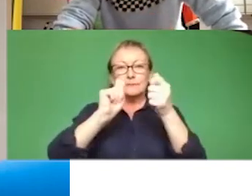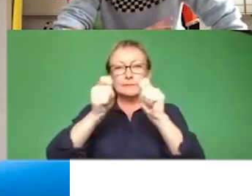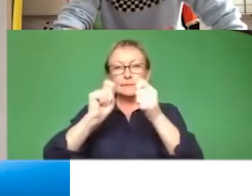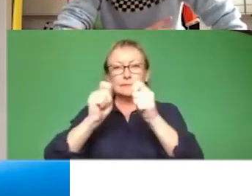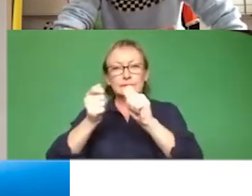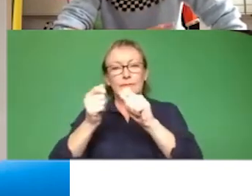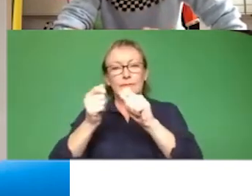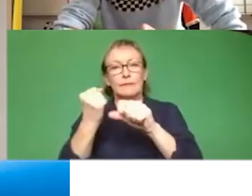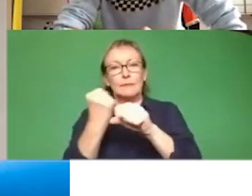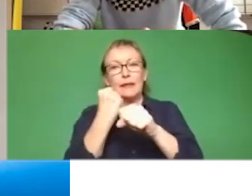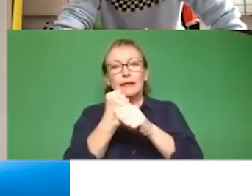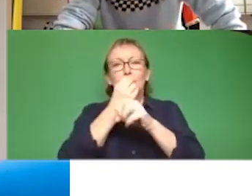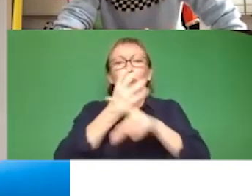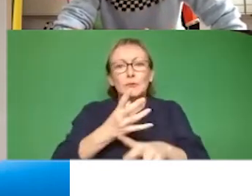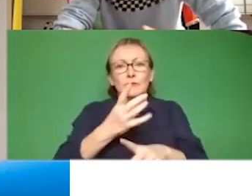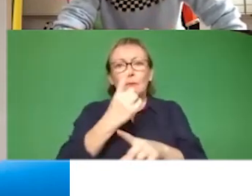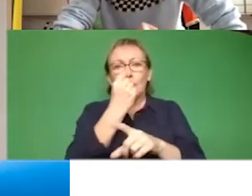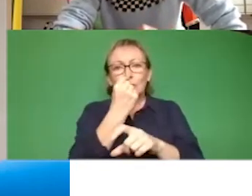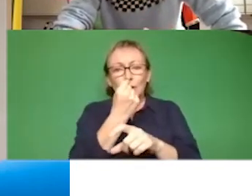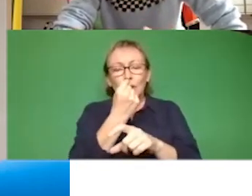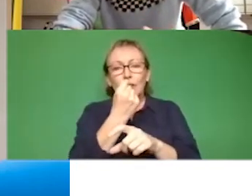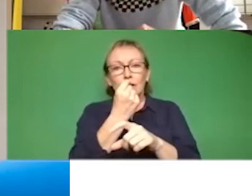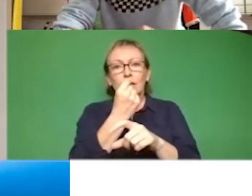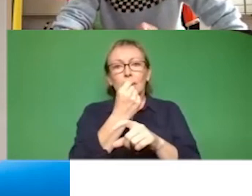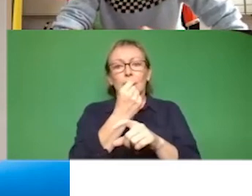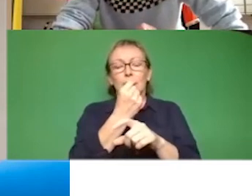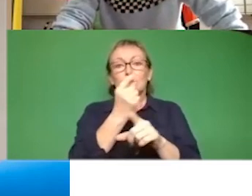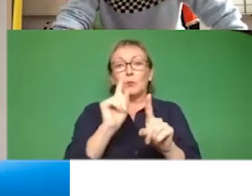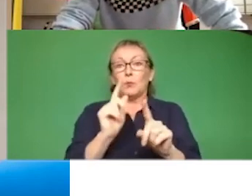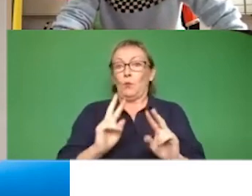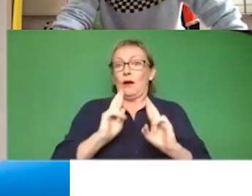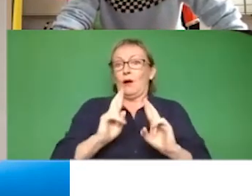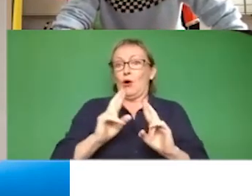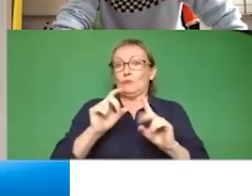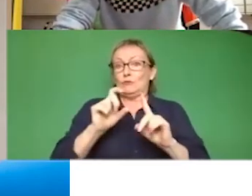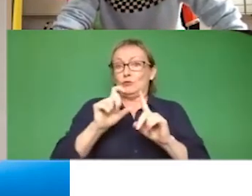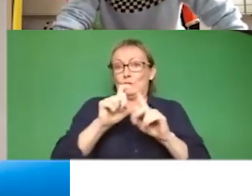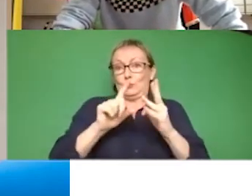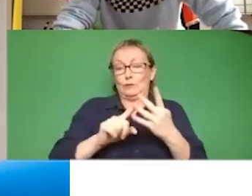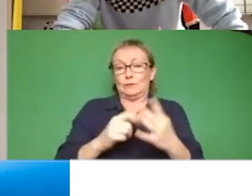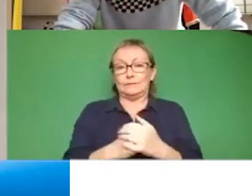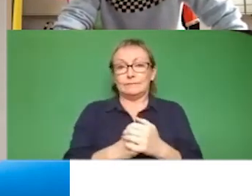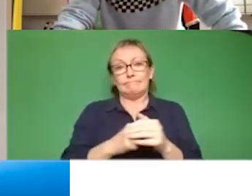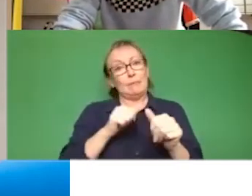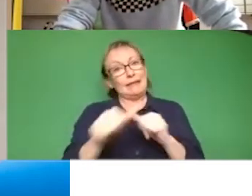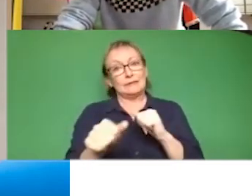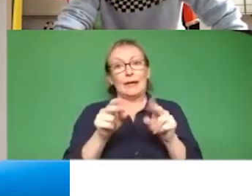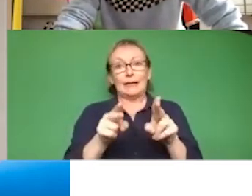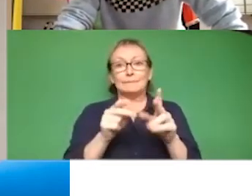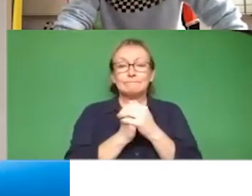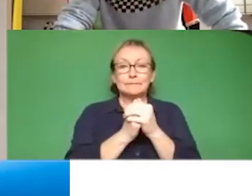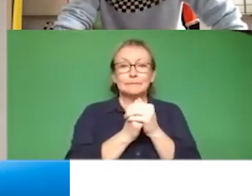as beautiful as we possibly can is what I hope to do as best, you know, in the best way possible, really.